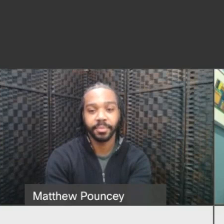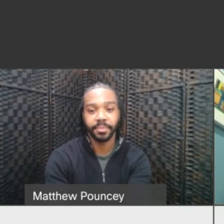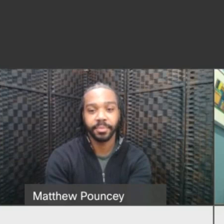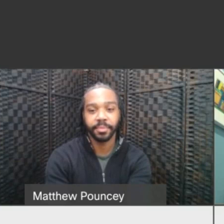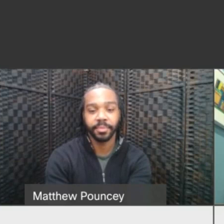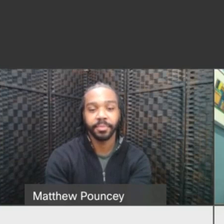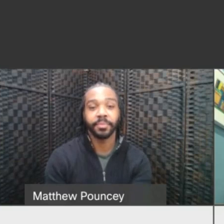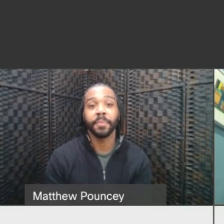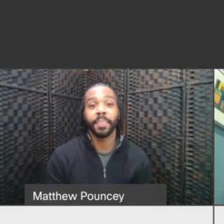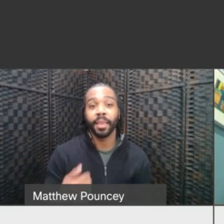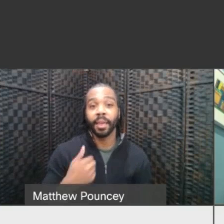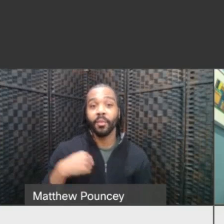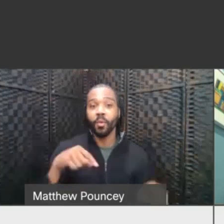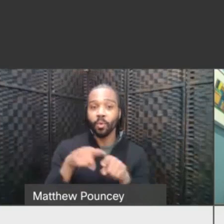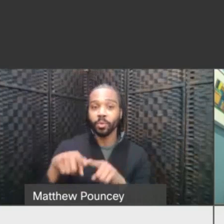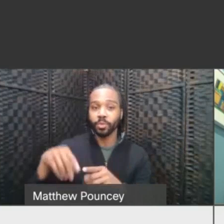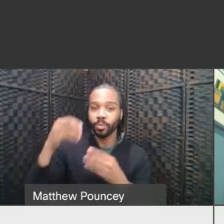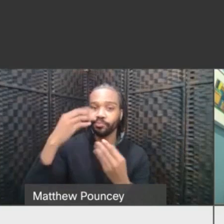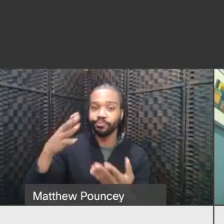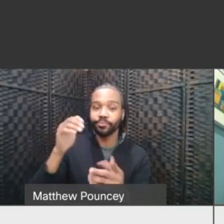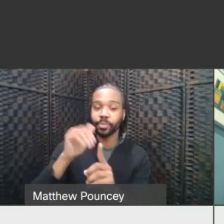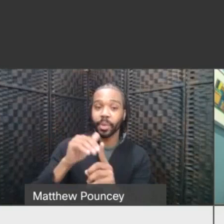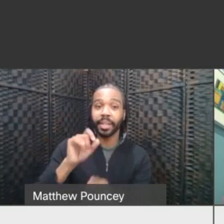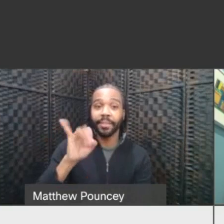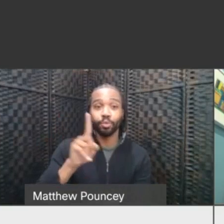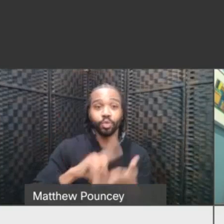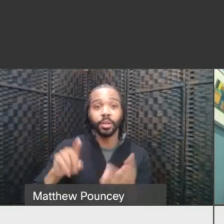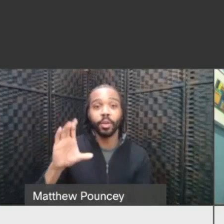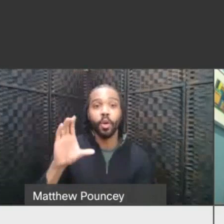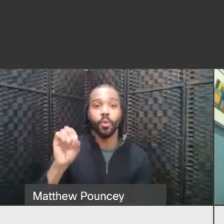I'll also just remind people, if you go to